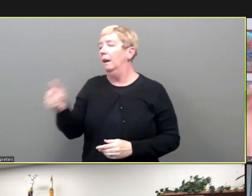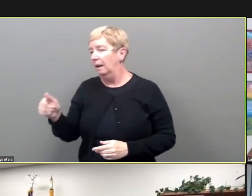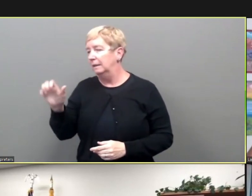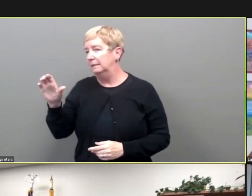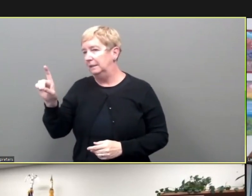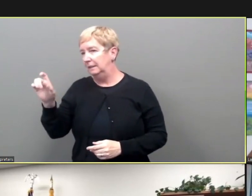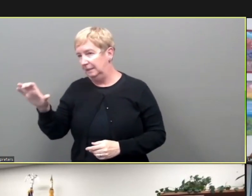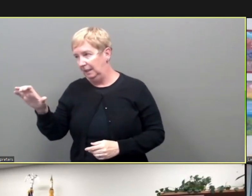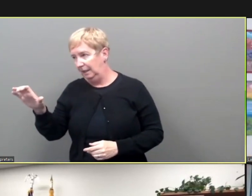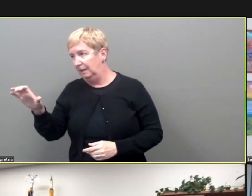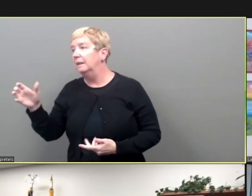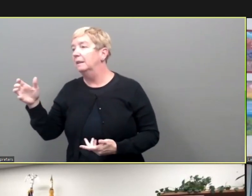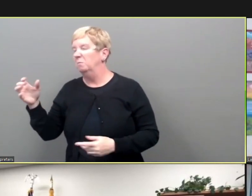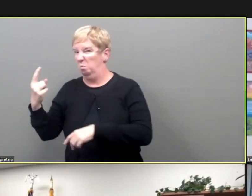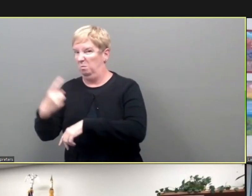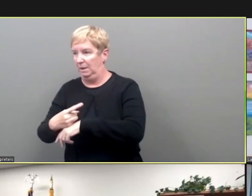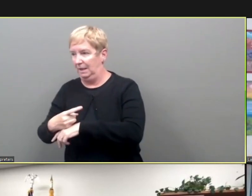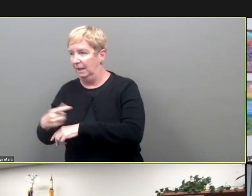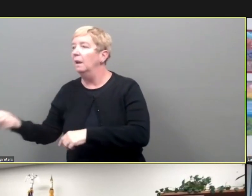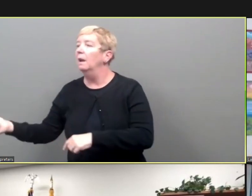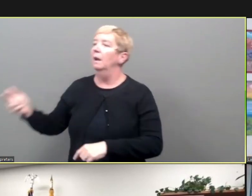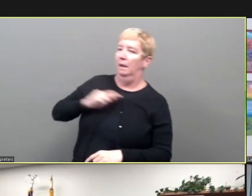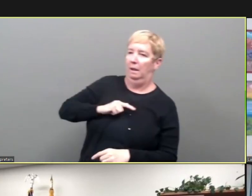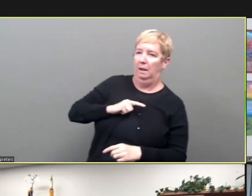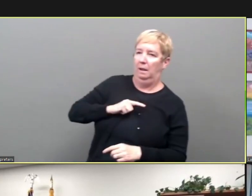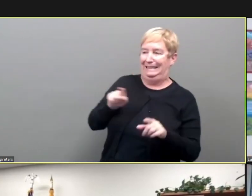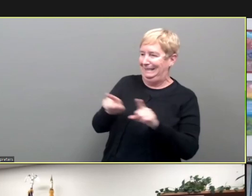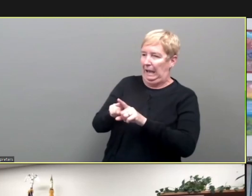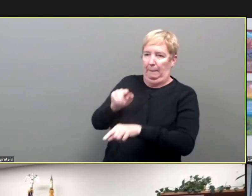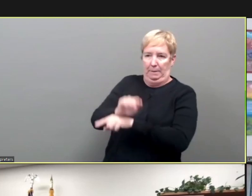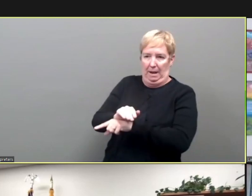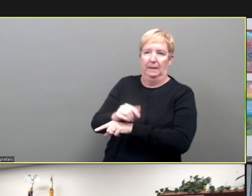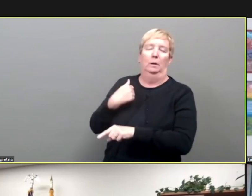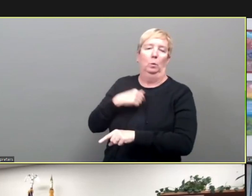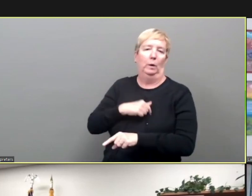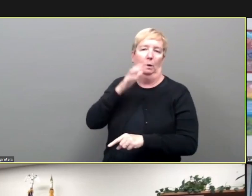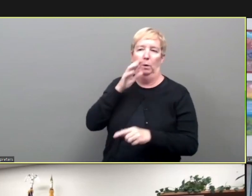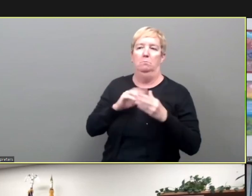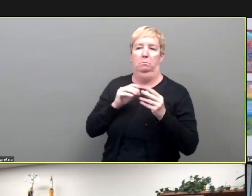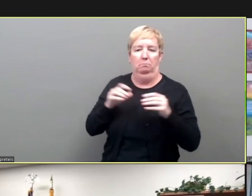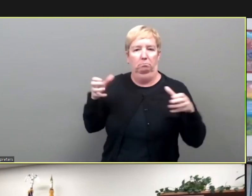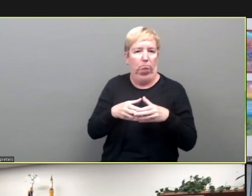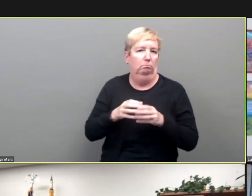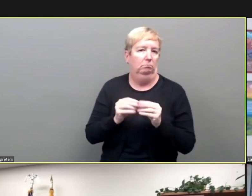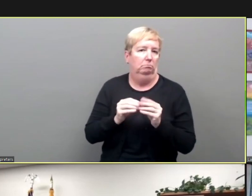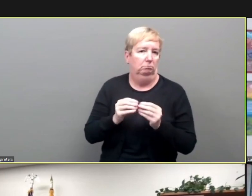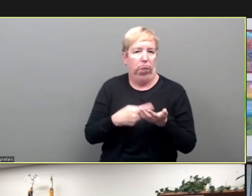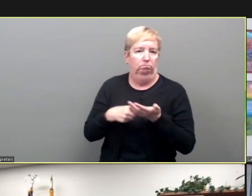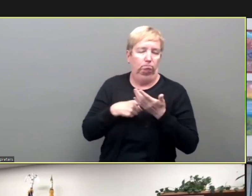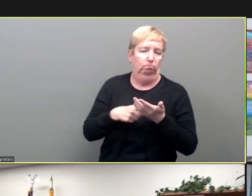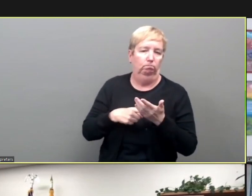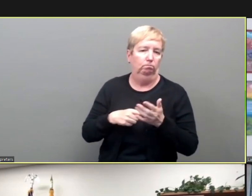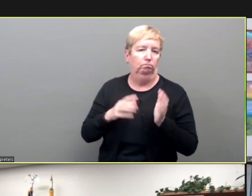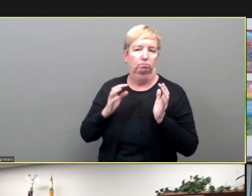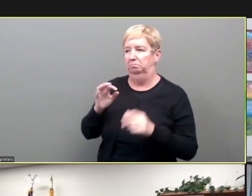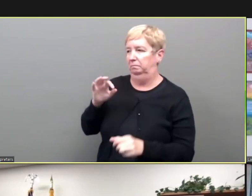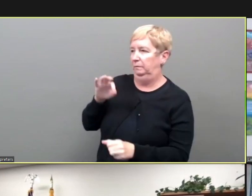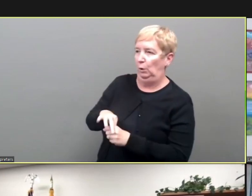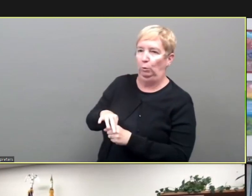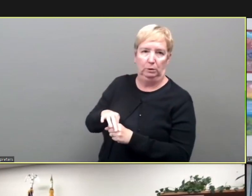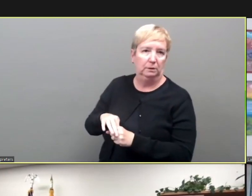Mexico weighs in that night. There, we work longer hours here. at New Mexico, and we have to meet on this at